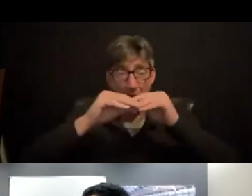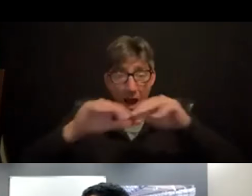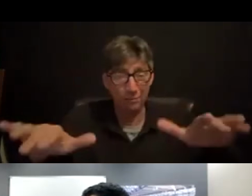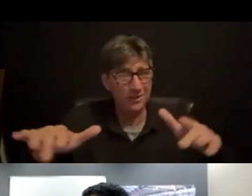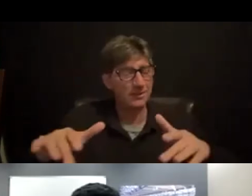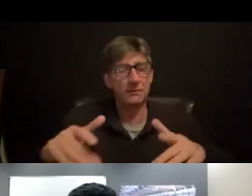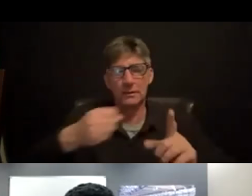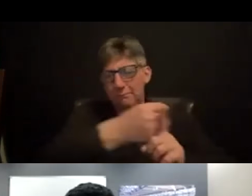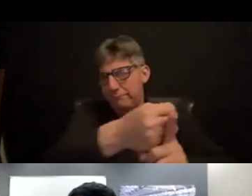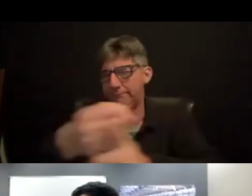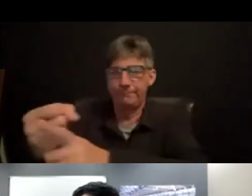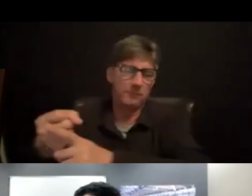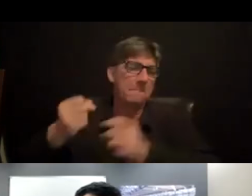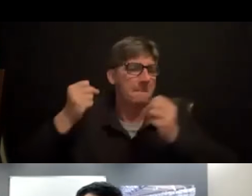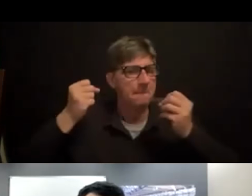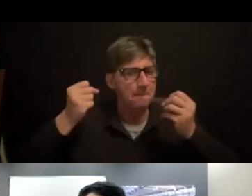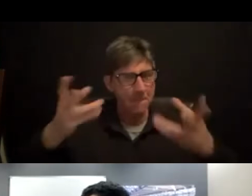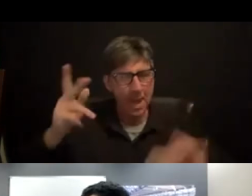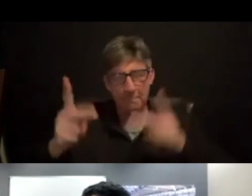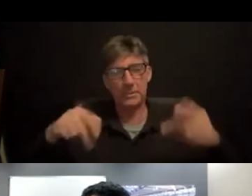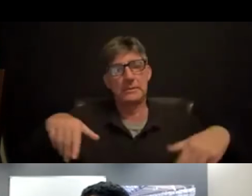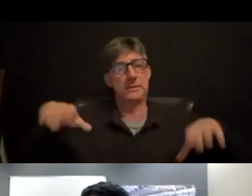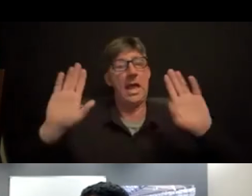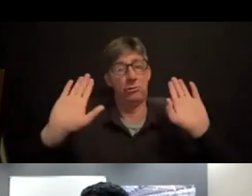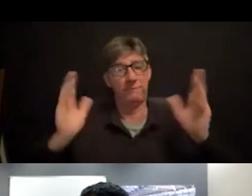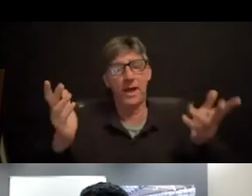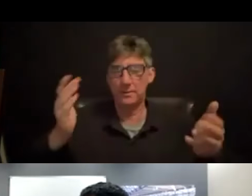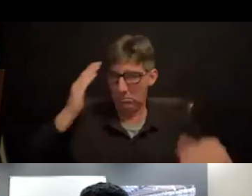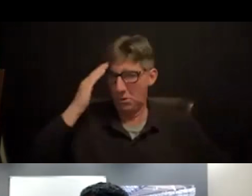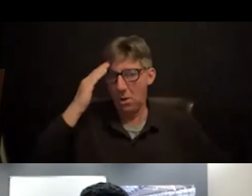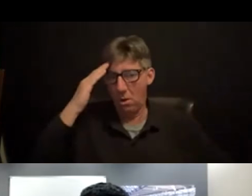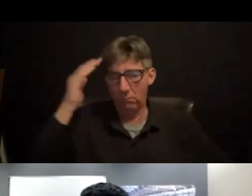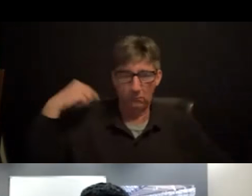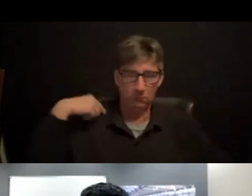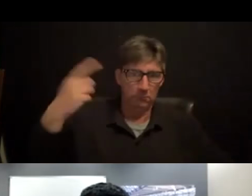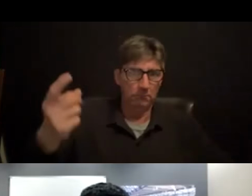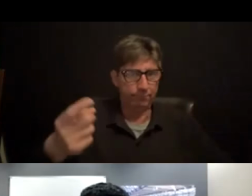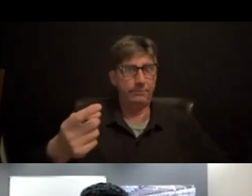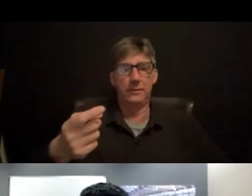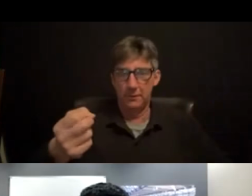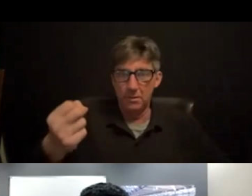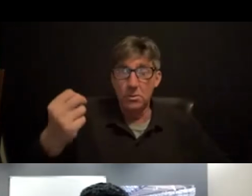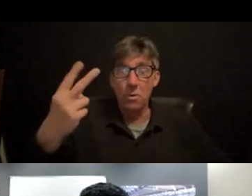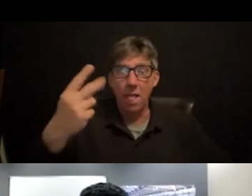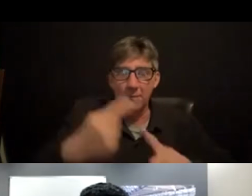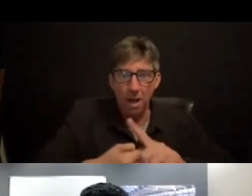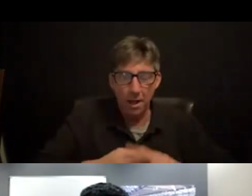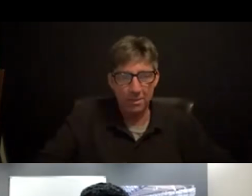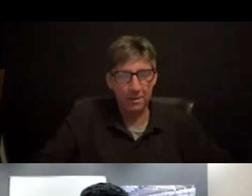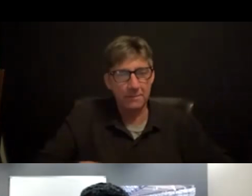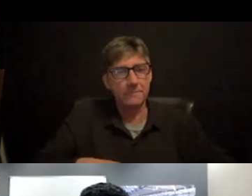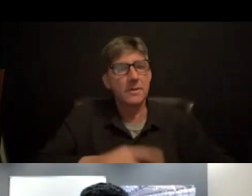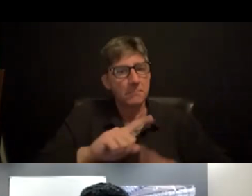to sacrifice so many things over the course of the past, I hate to say, almost 12 months. But, you know, we really do feel in